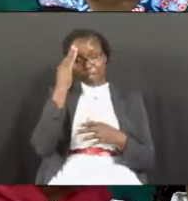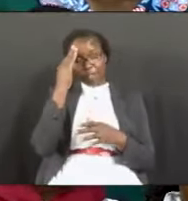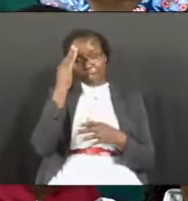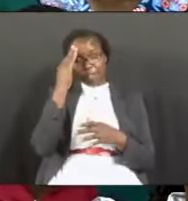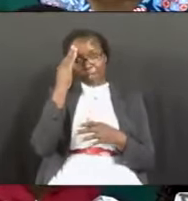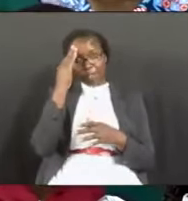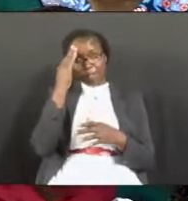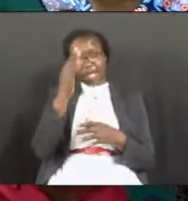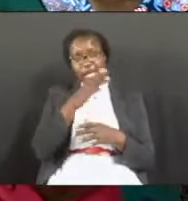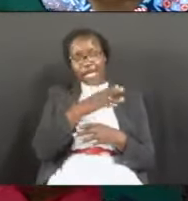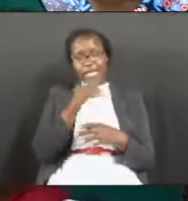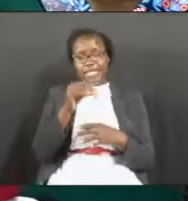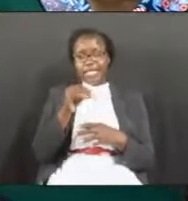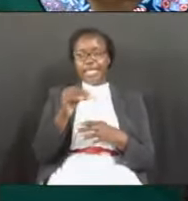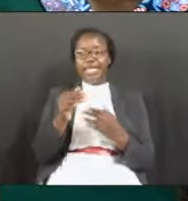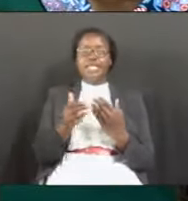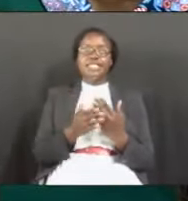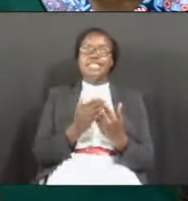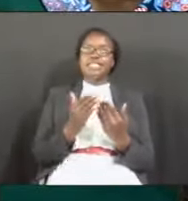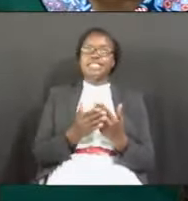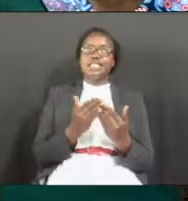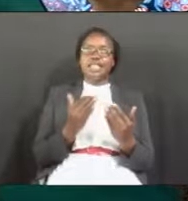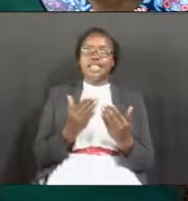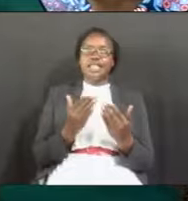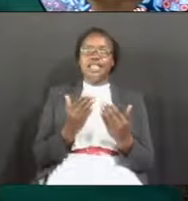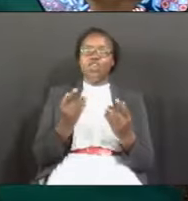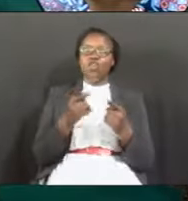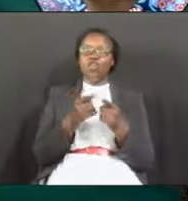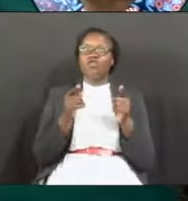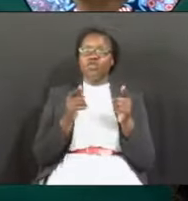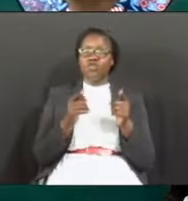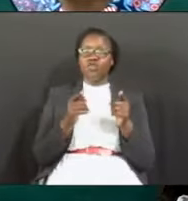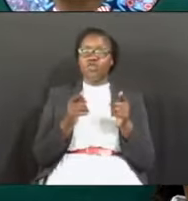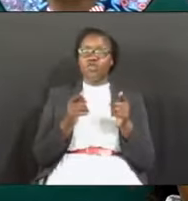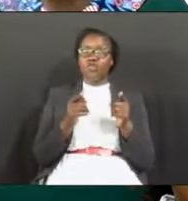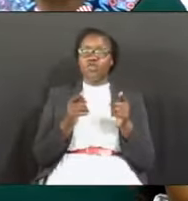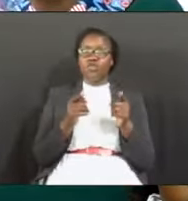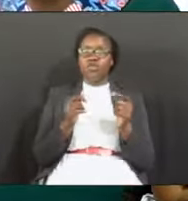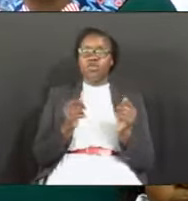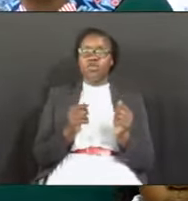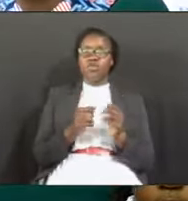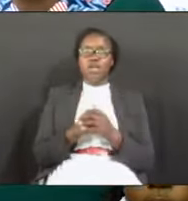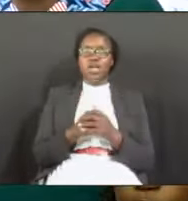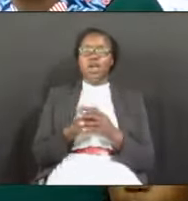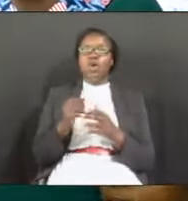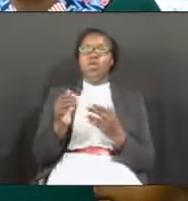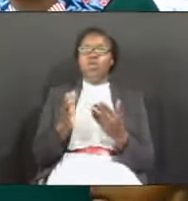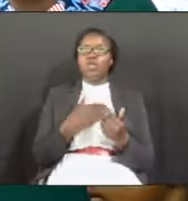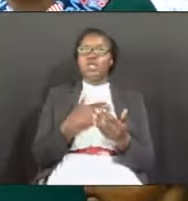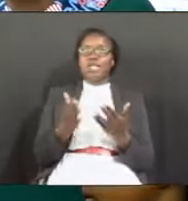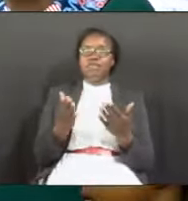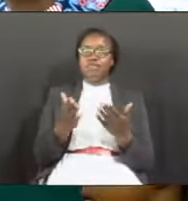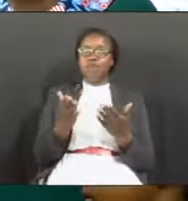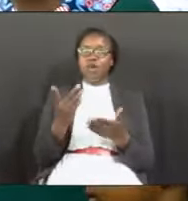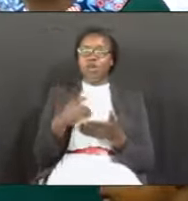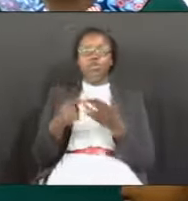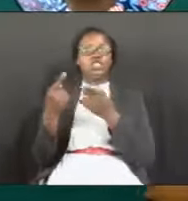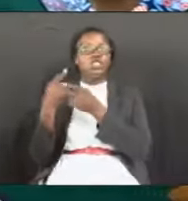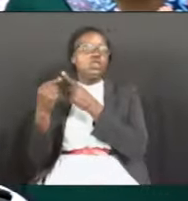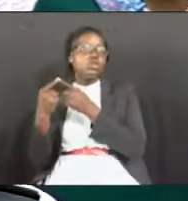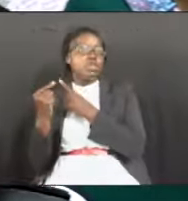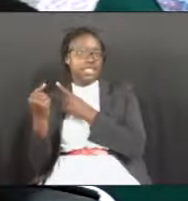And he takes care of you. No matter what is your